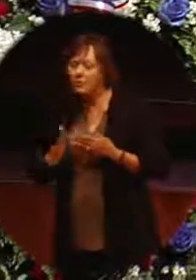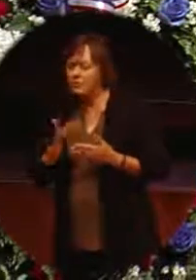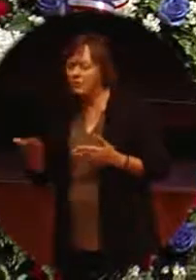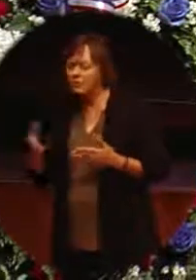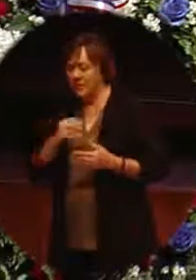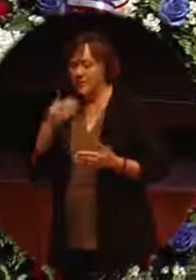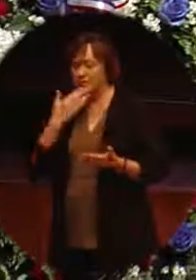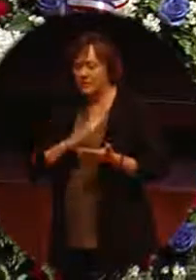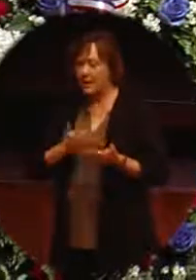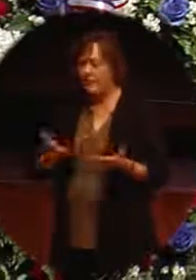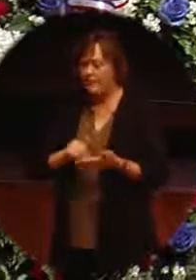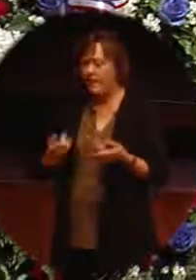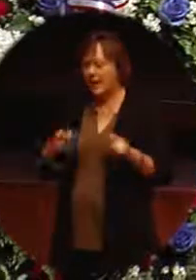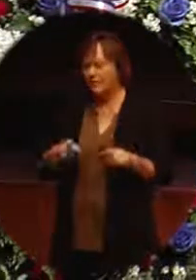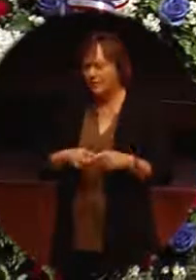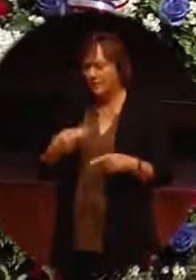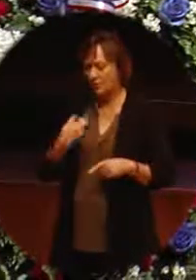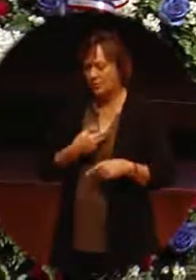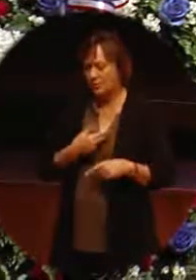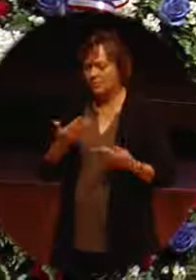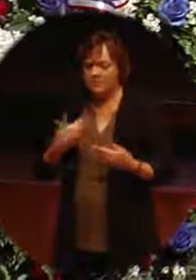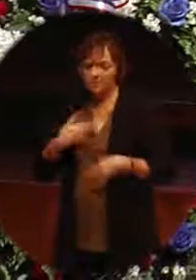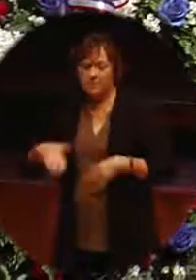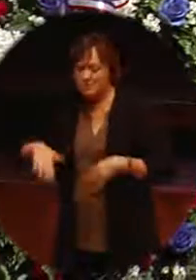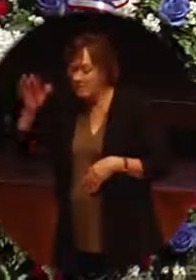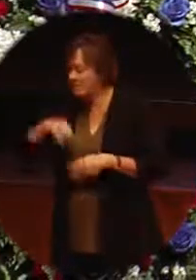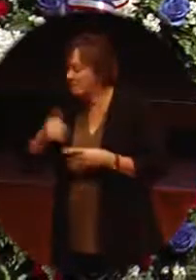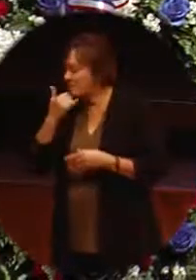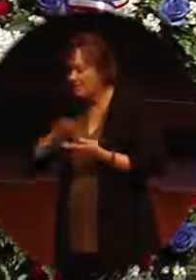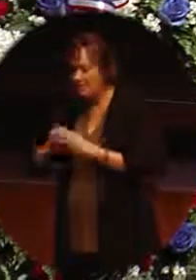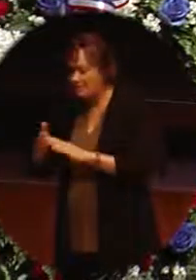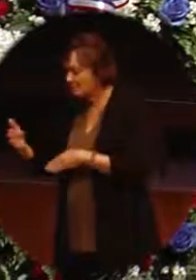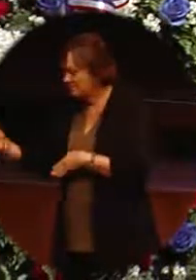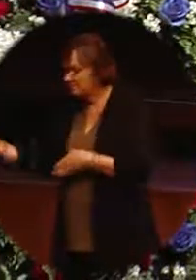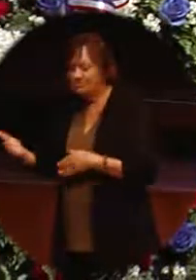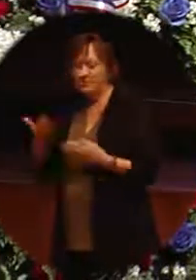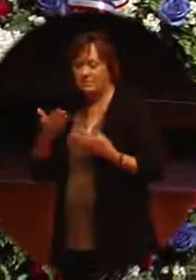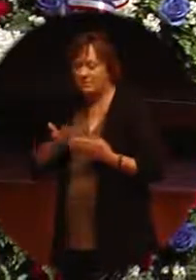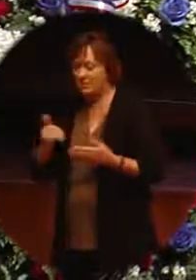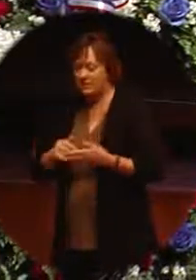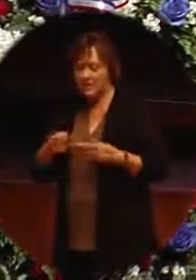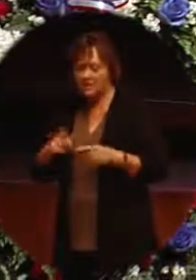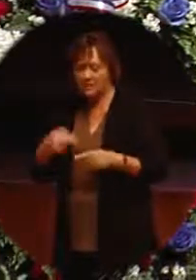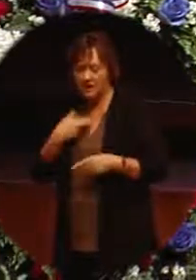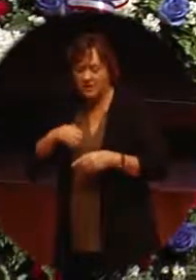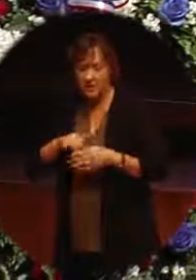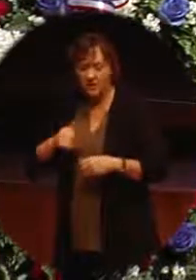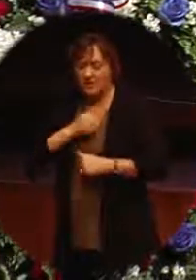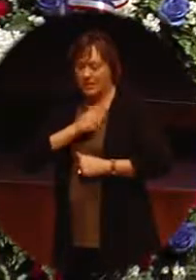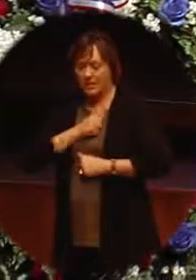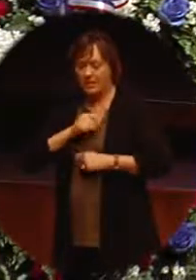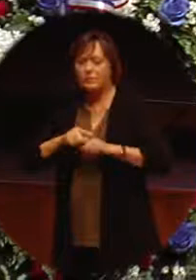was that there's good things and bad things that happen to us. We may have been raised in the wrong neighborhood. There may have been things that happened to us in